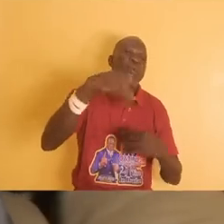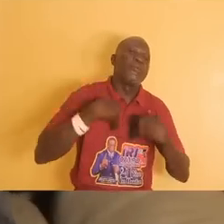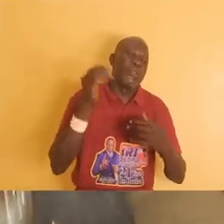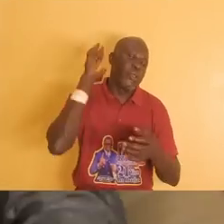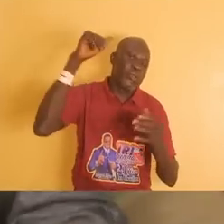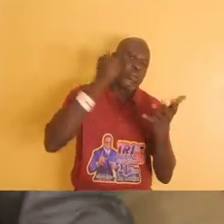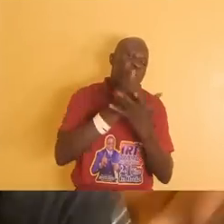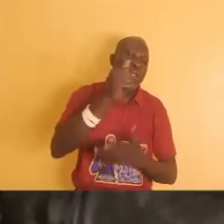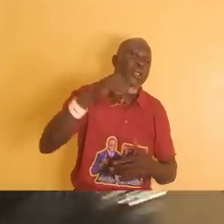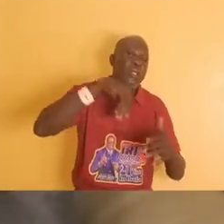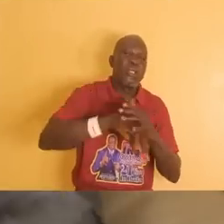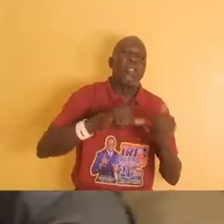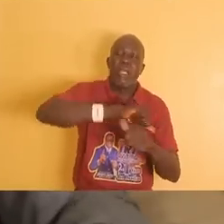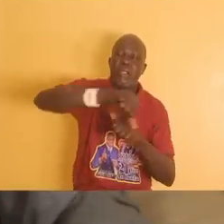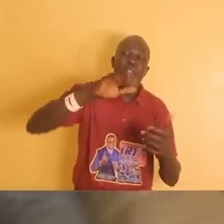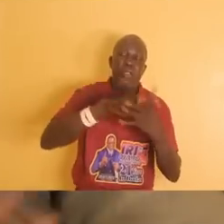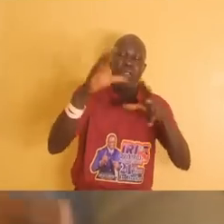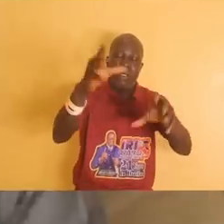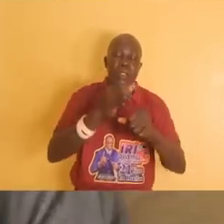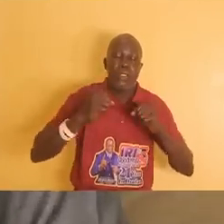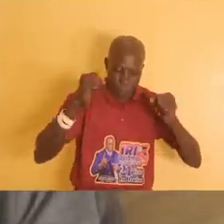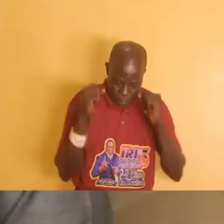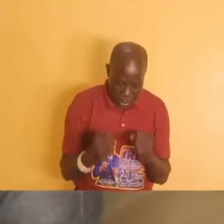Amen. Amen. Amen. Amen.